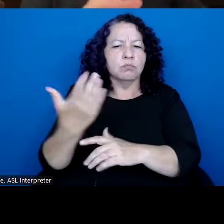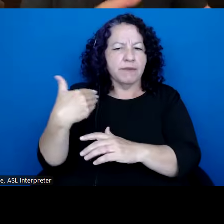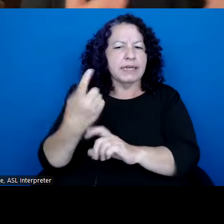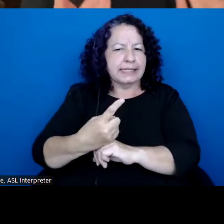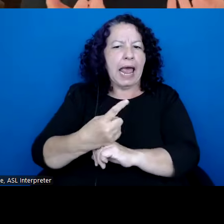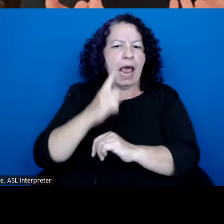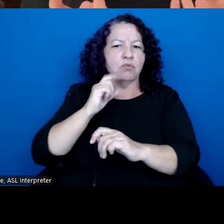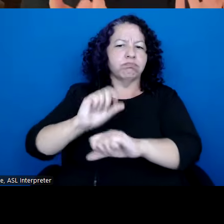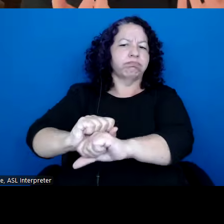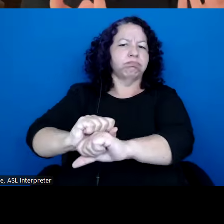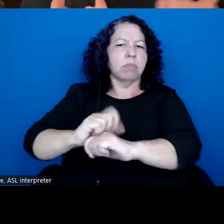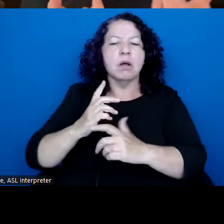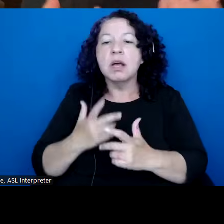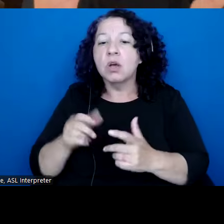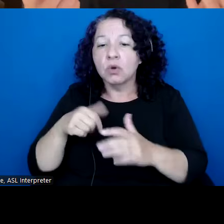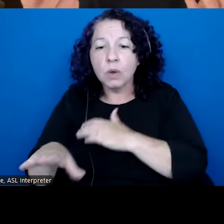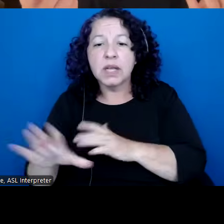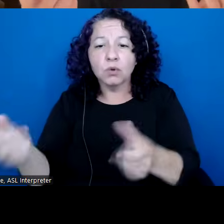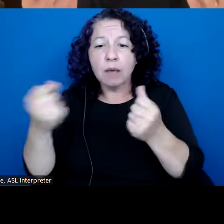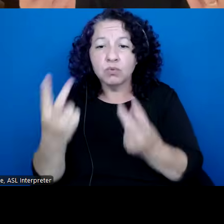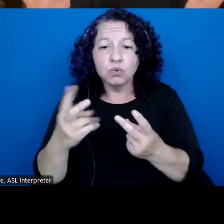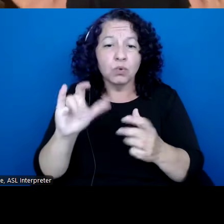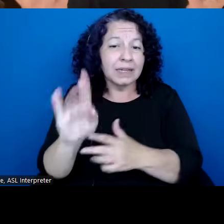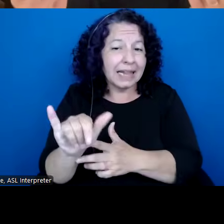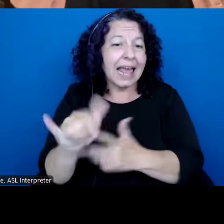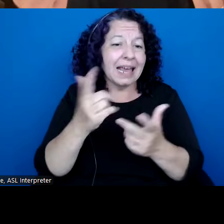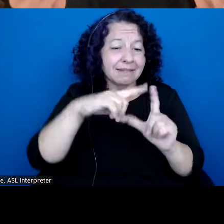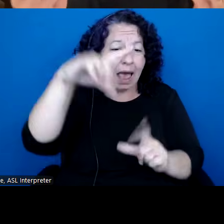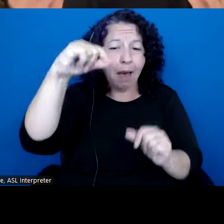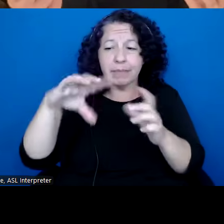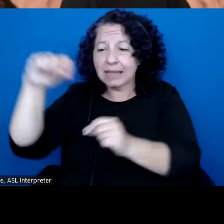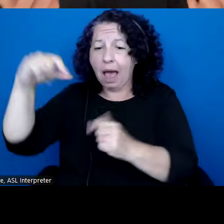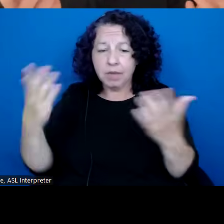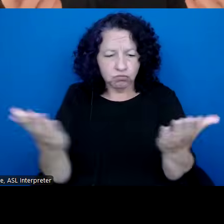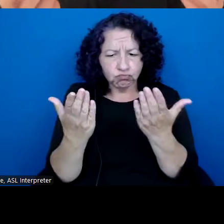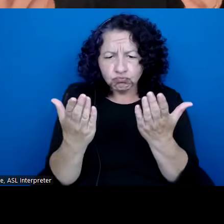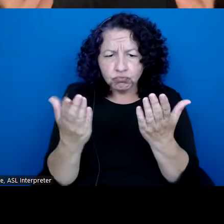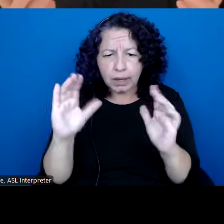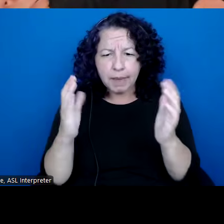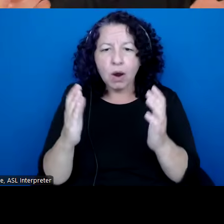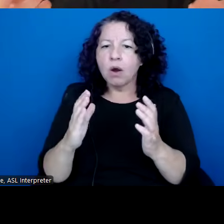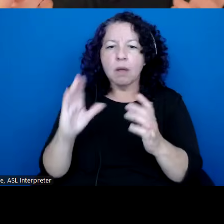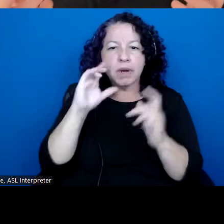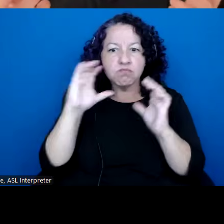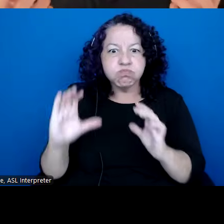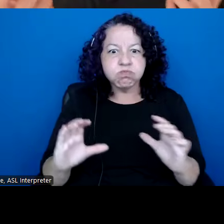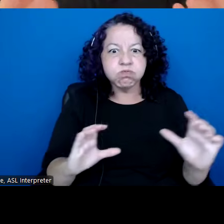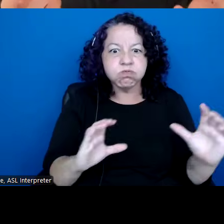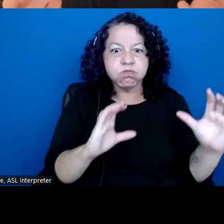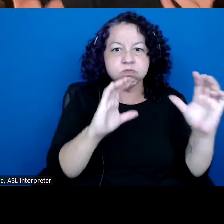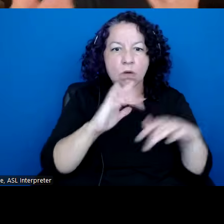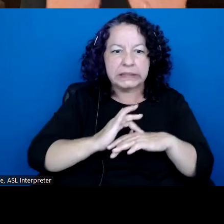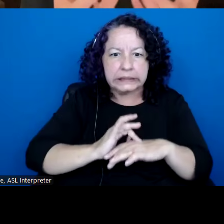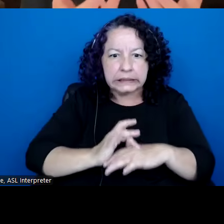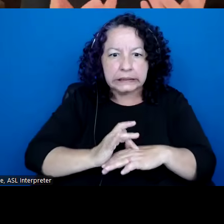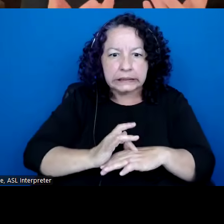goes over and grabs two clay tablets to compare them because he had basically been up all night worrying that he had made a mistake in his